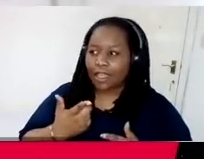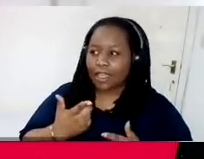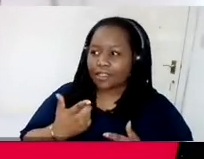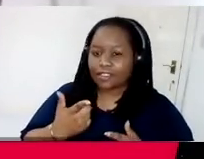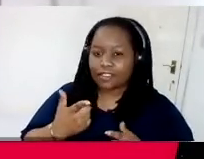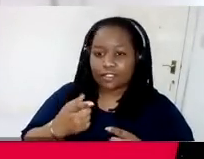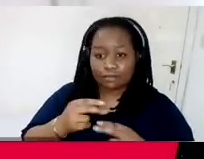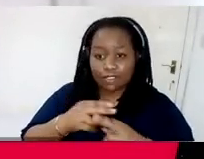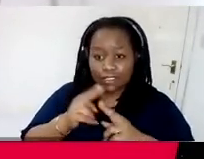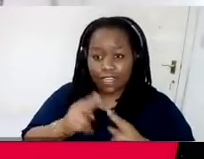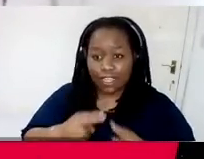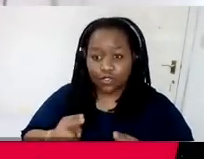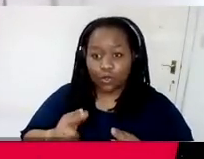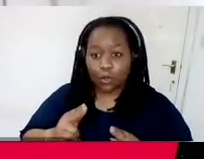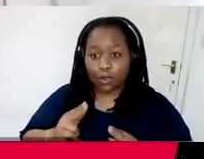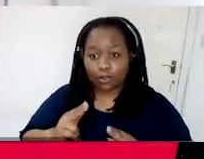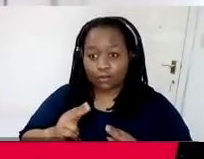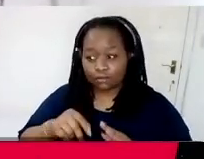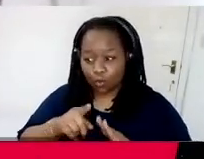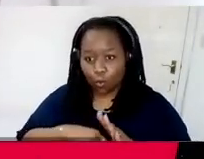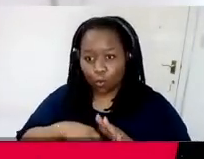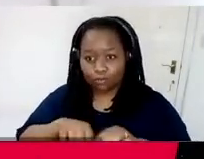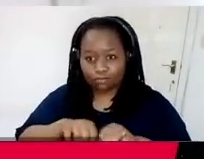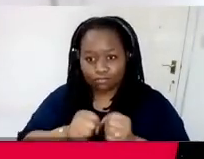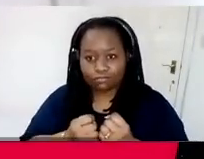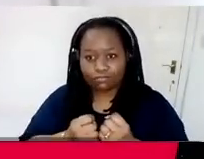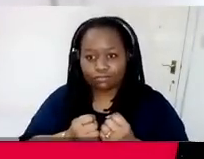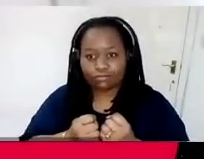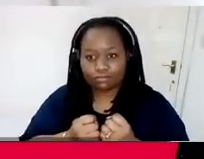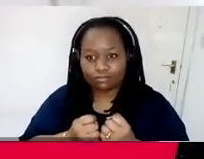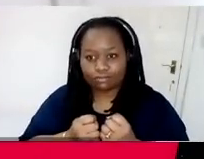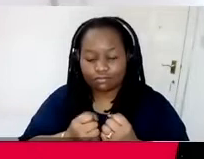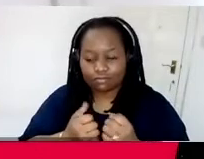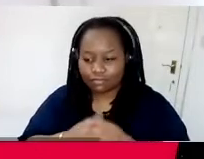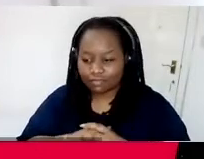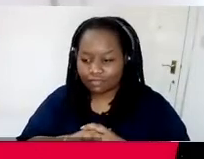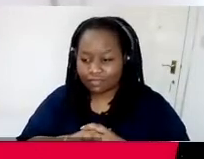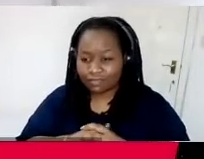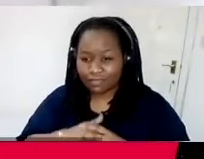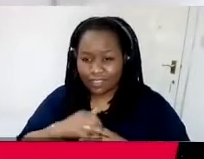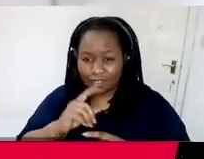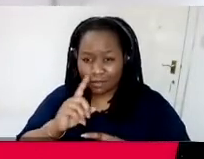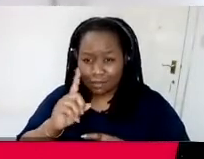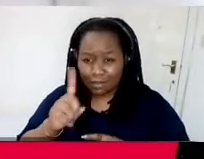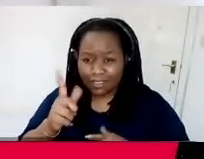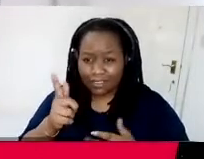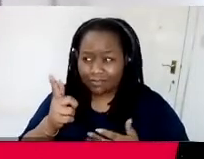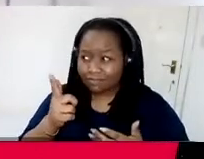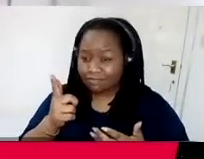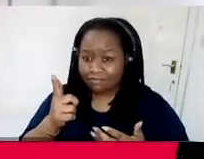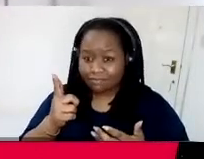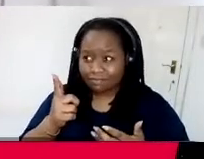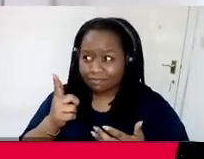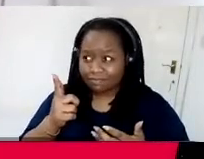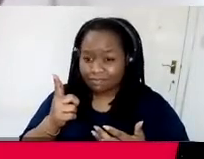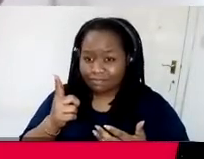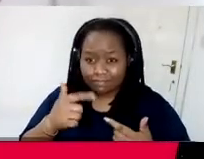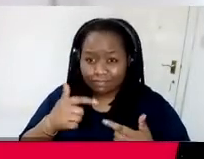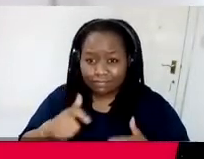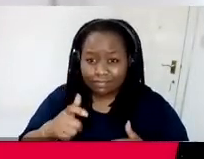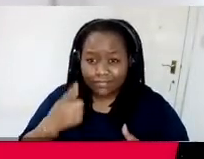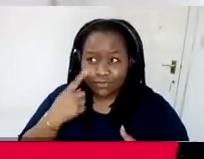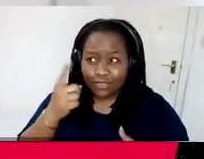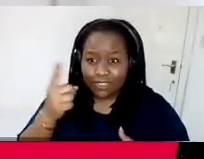violations. However, we continuously and repeatedly see controversies